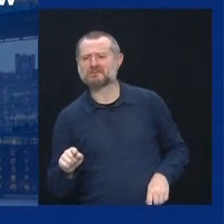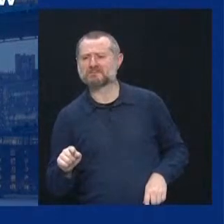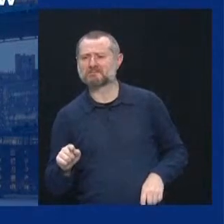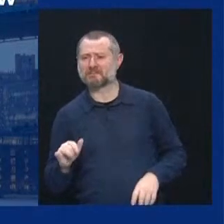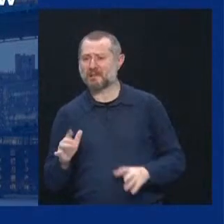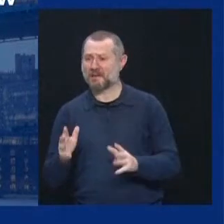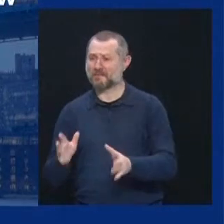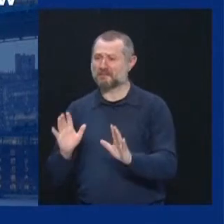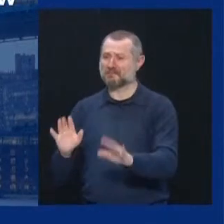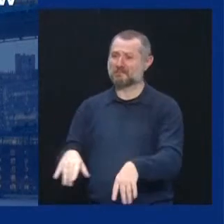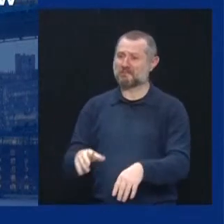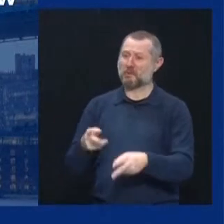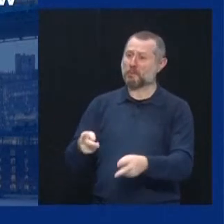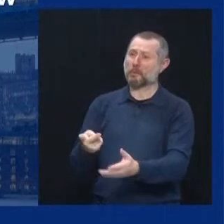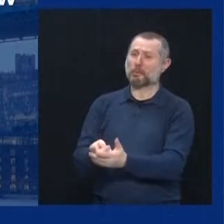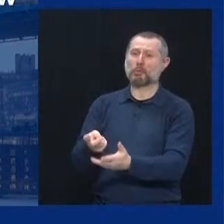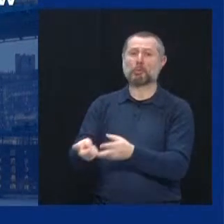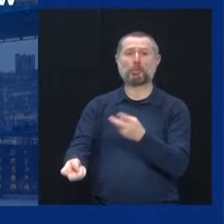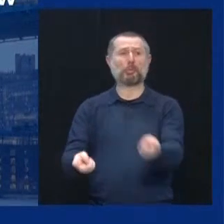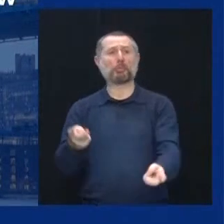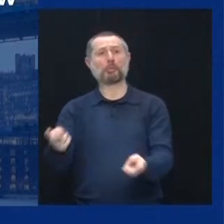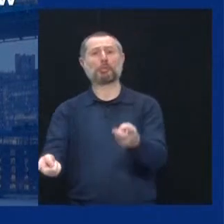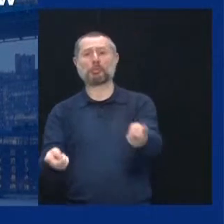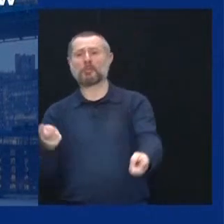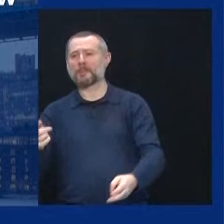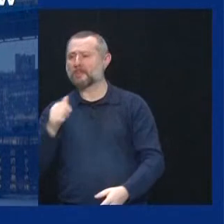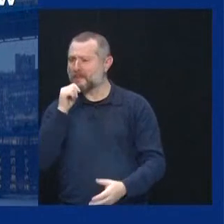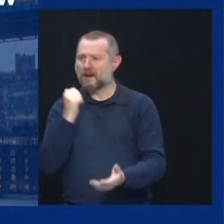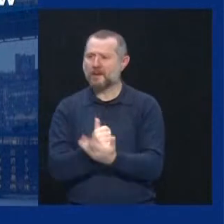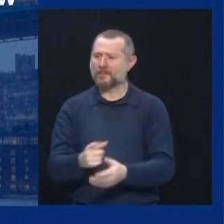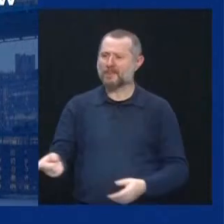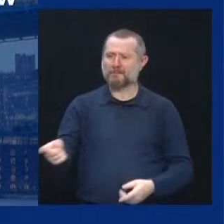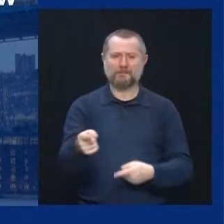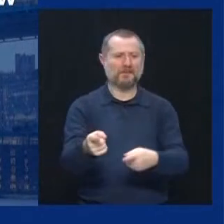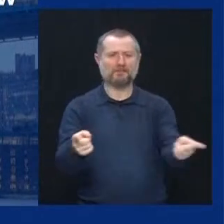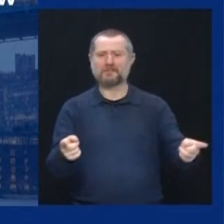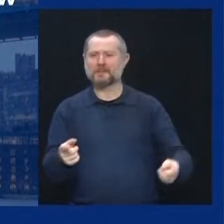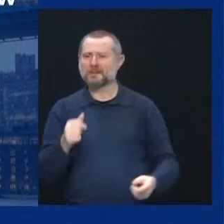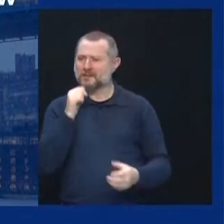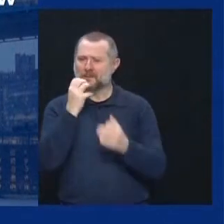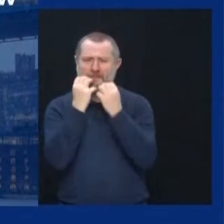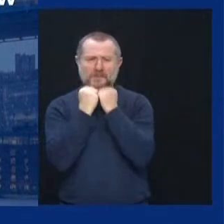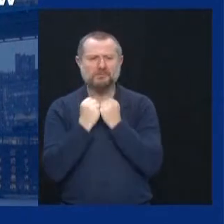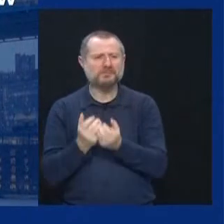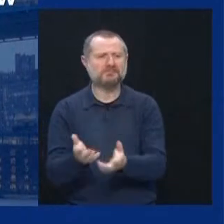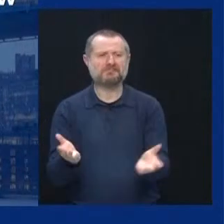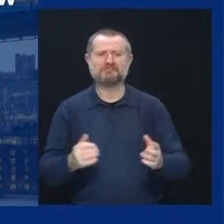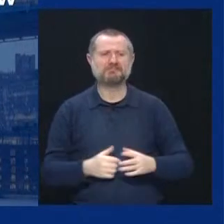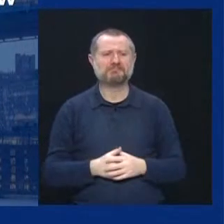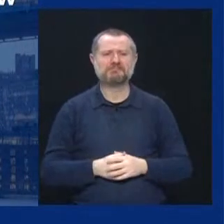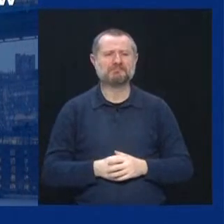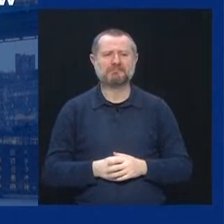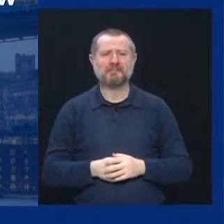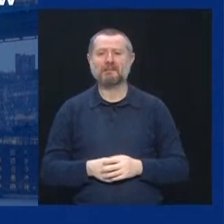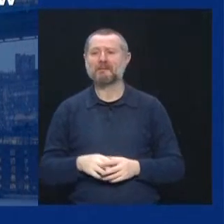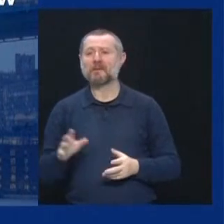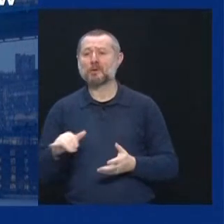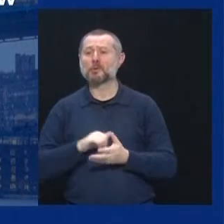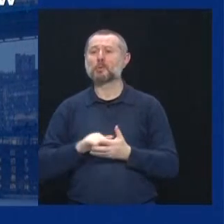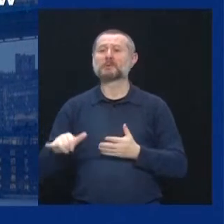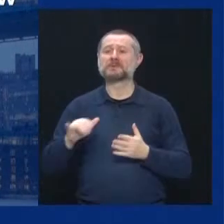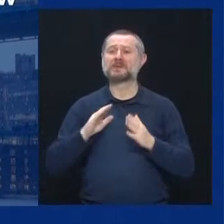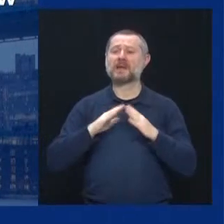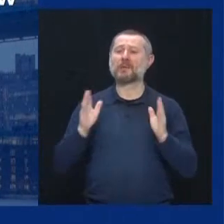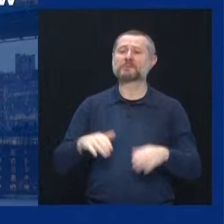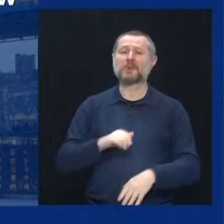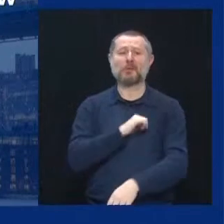street if they're a danger to themselves or others. That's not compassion. New York City Housing Authority is an